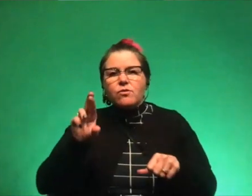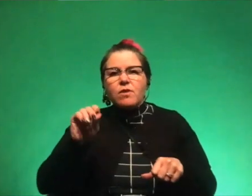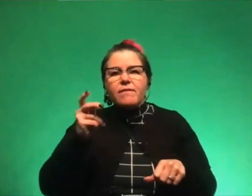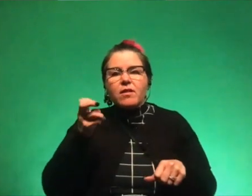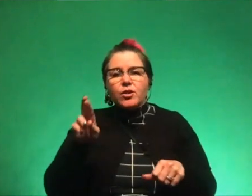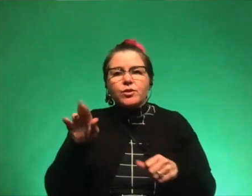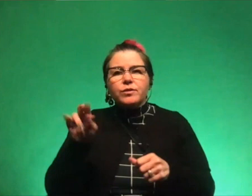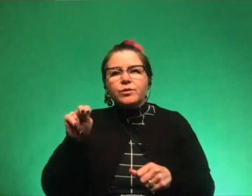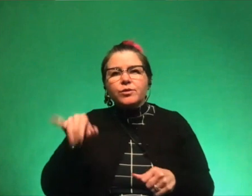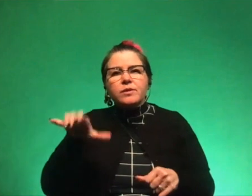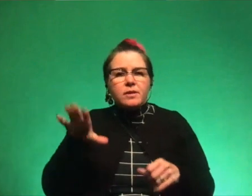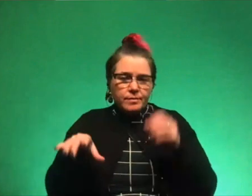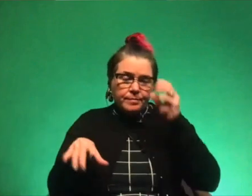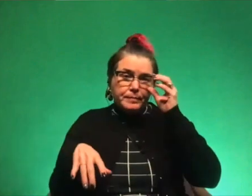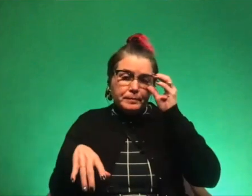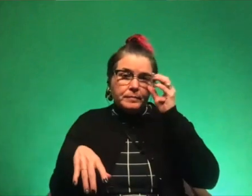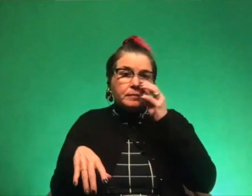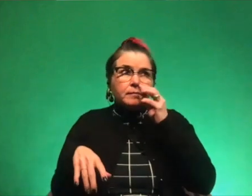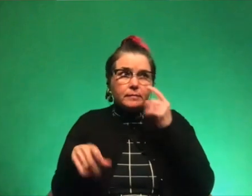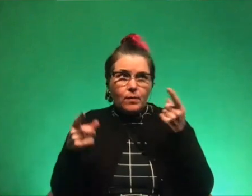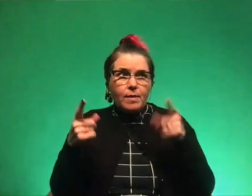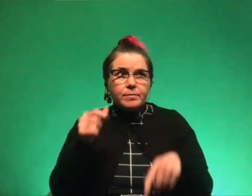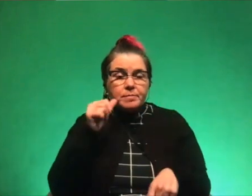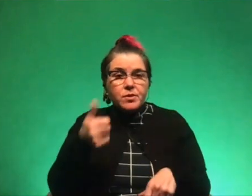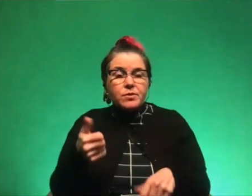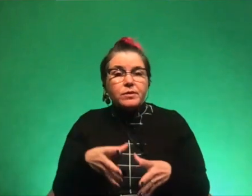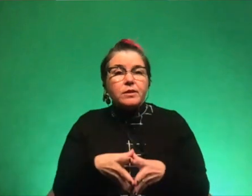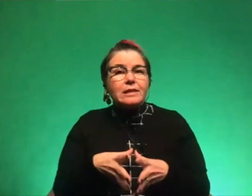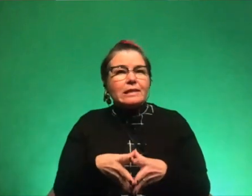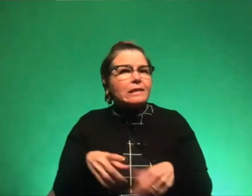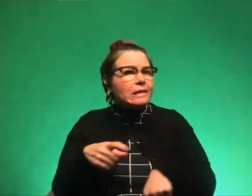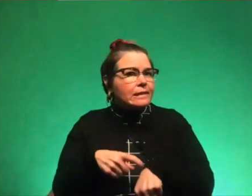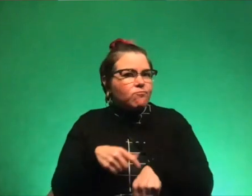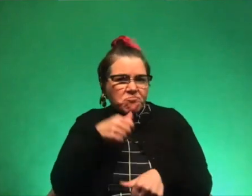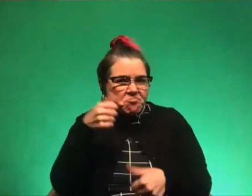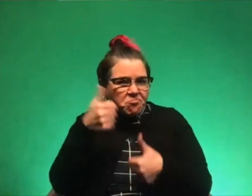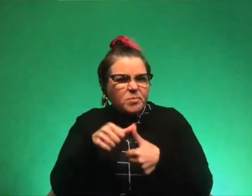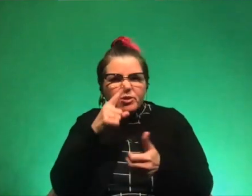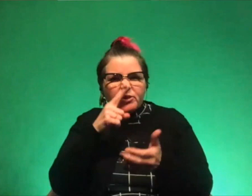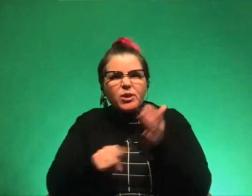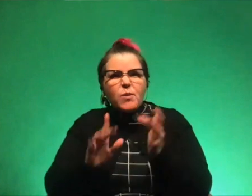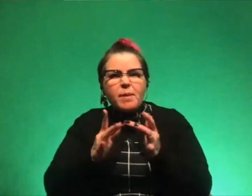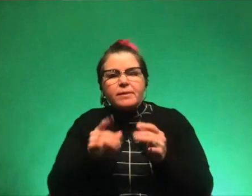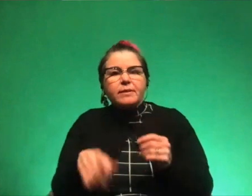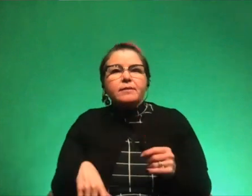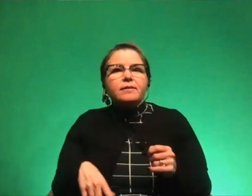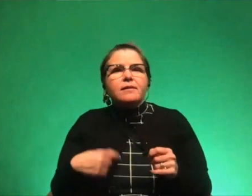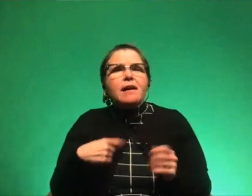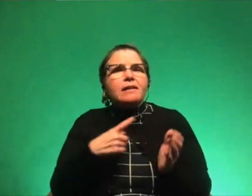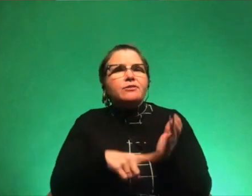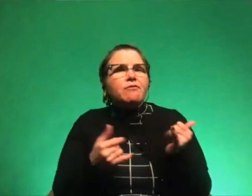City. That is happening. I don't remember what time, but you can check it out on our website. I can do that right